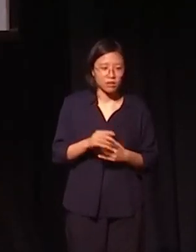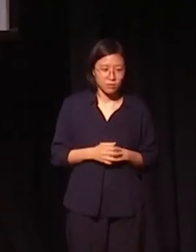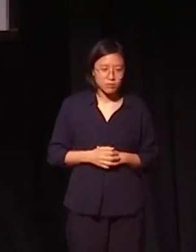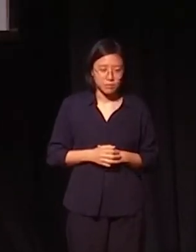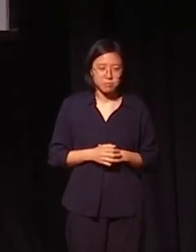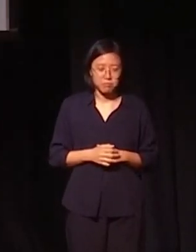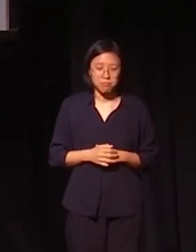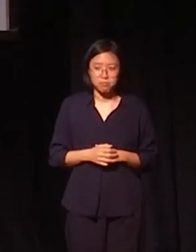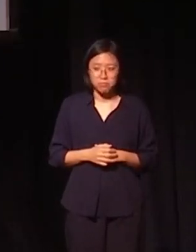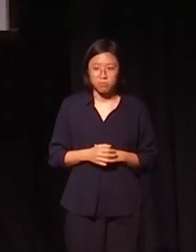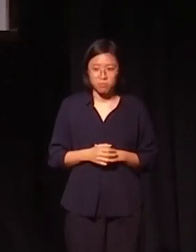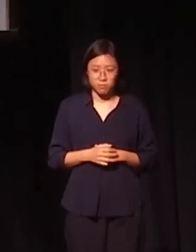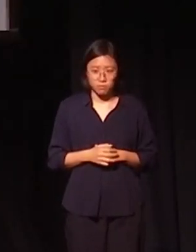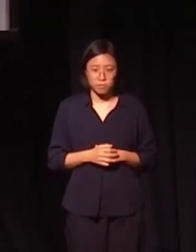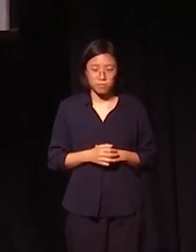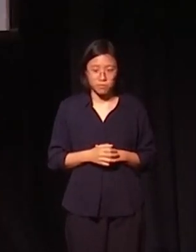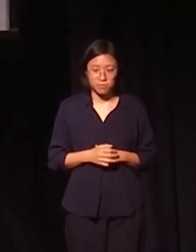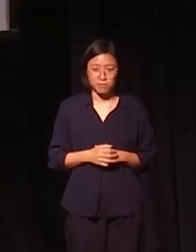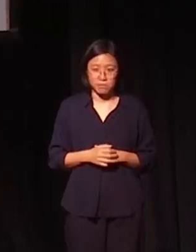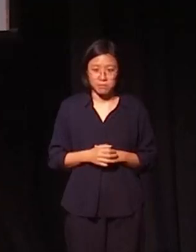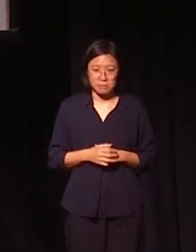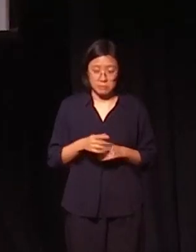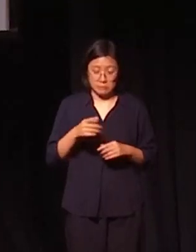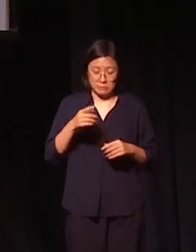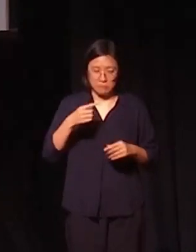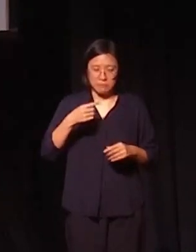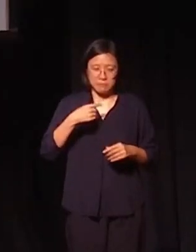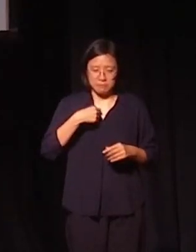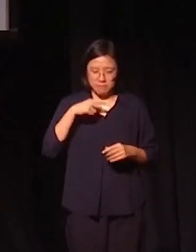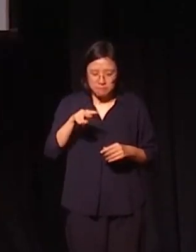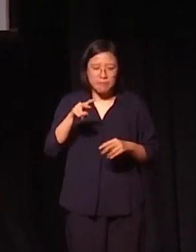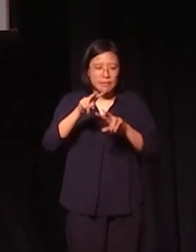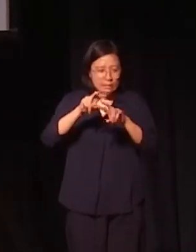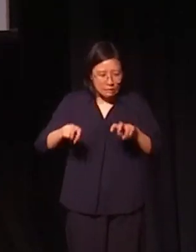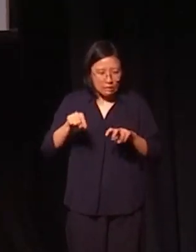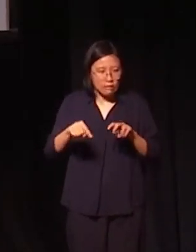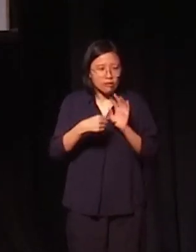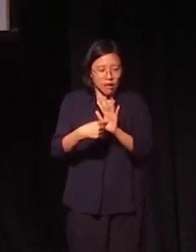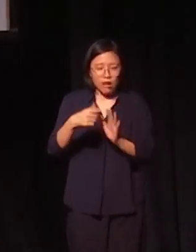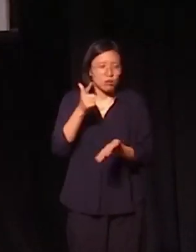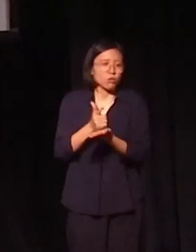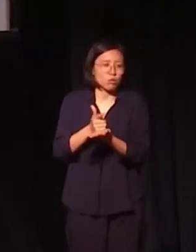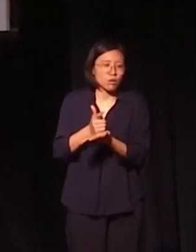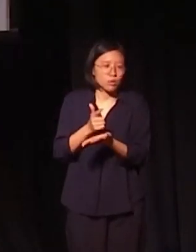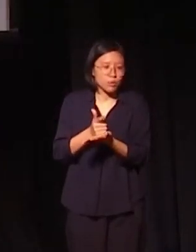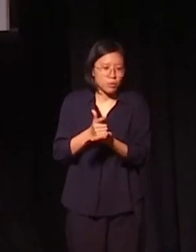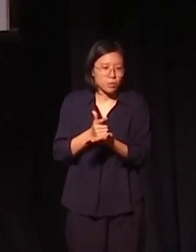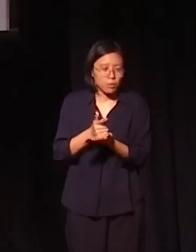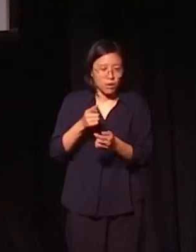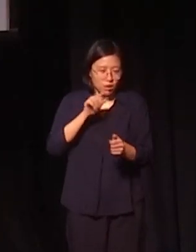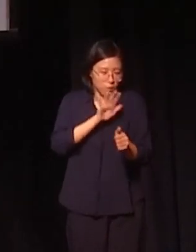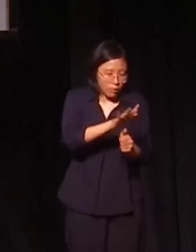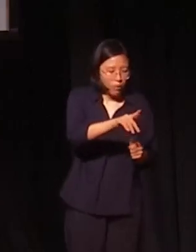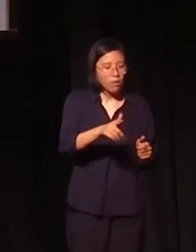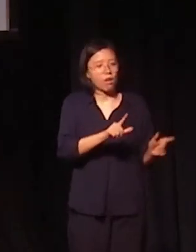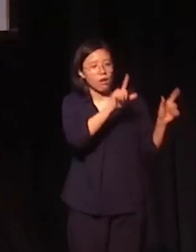essentially how important I think research is to provide evidence to create impact, and make a difference, and to transform people's